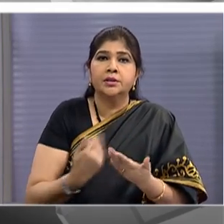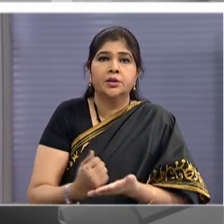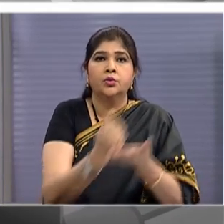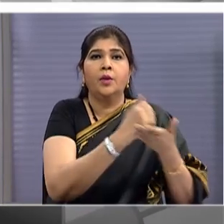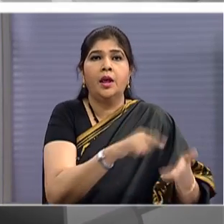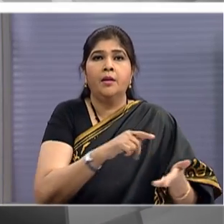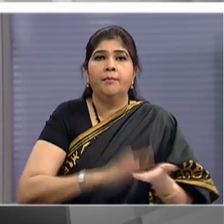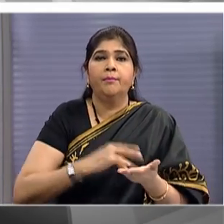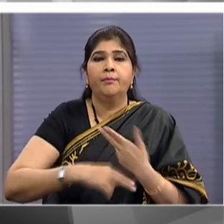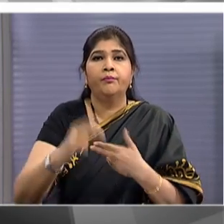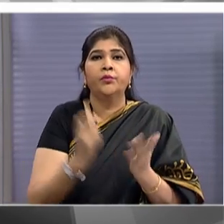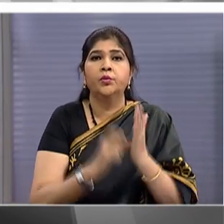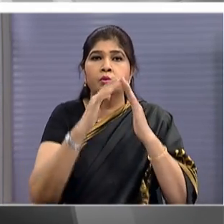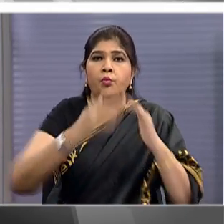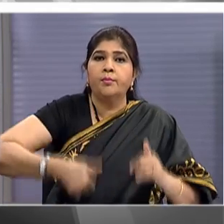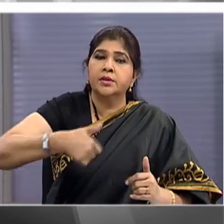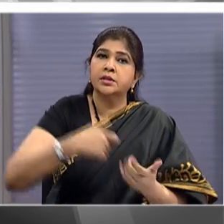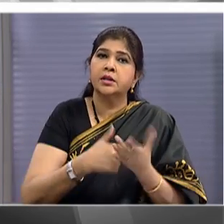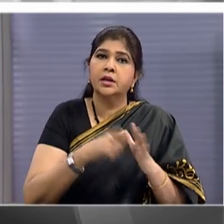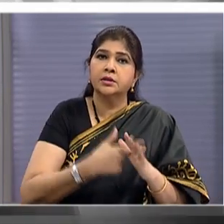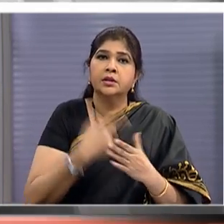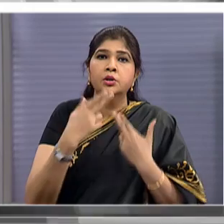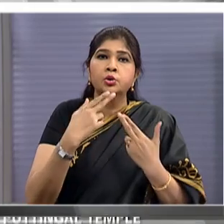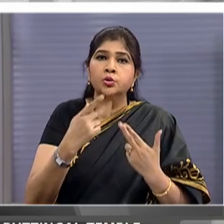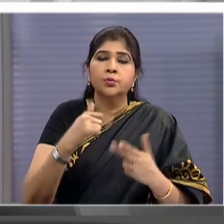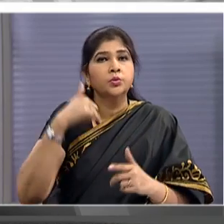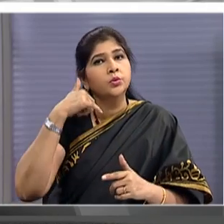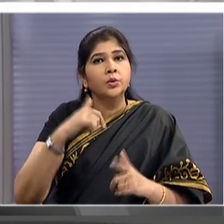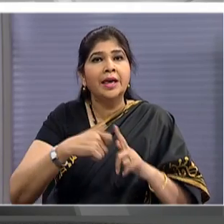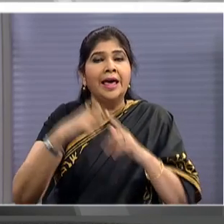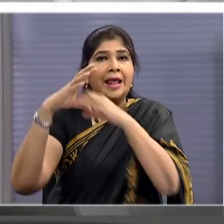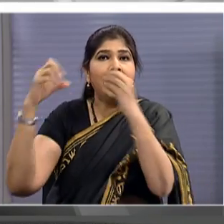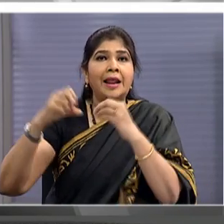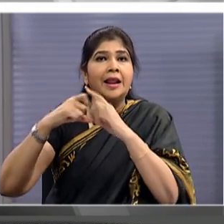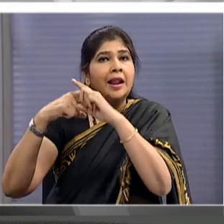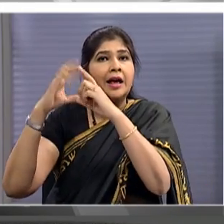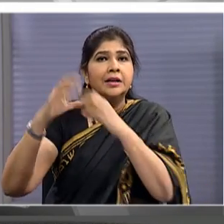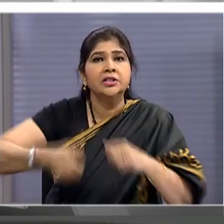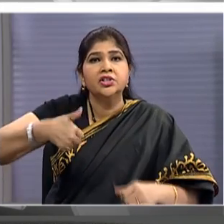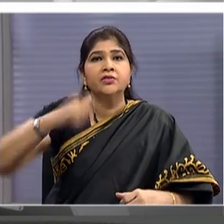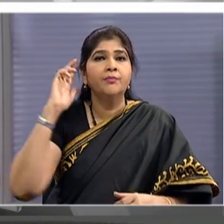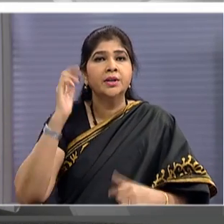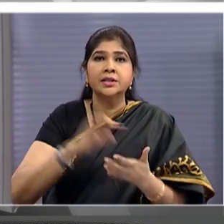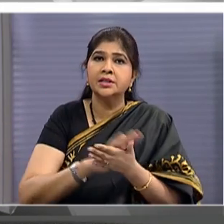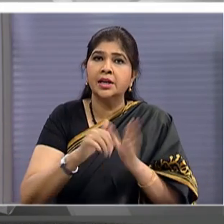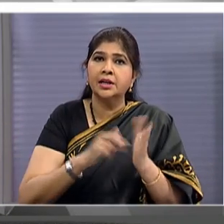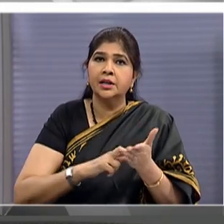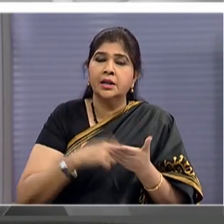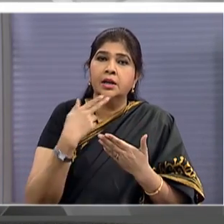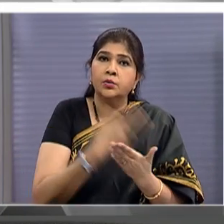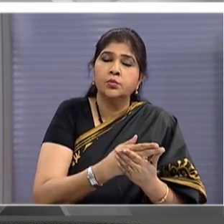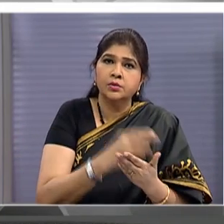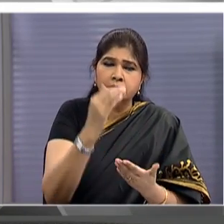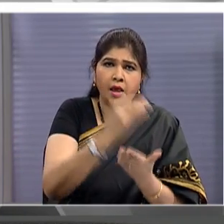Meanwhile, Union Home Minister Rajnath Singh spoke to Kerala Chief Minister Oommen Chandy, who apprised him of the situation following the